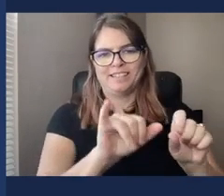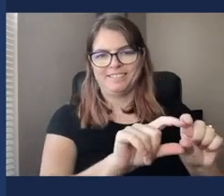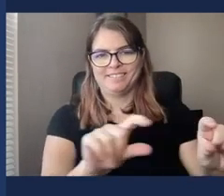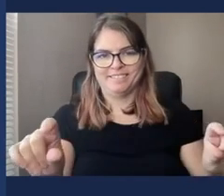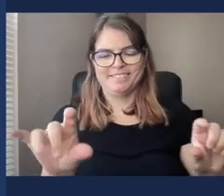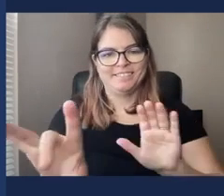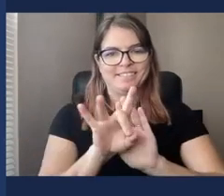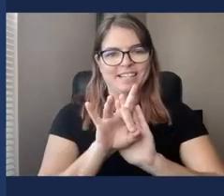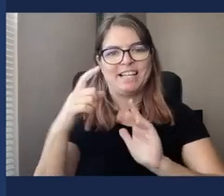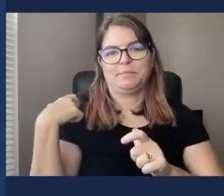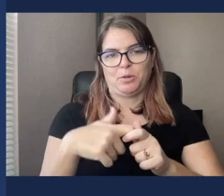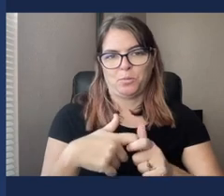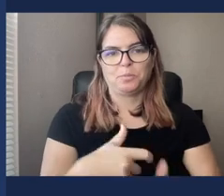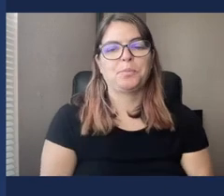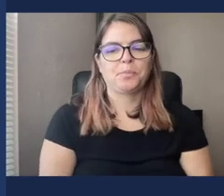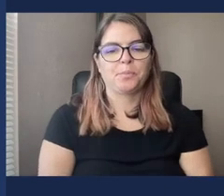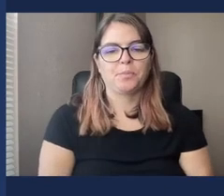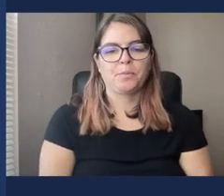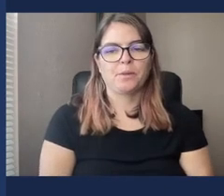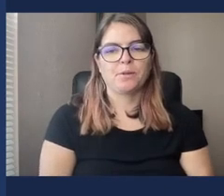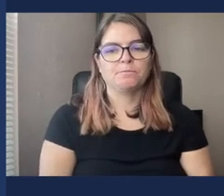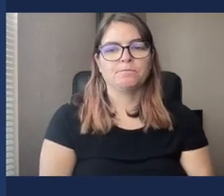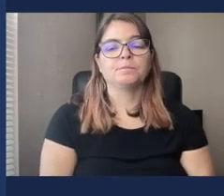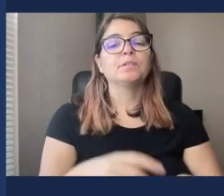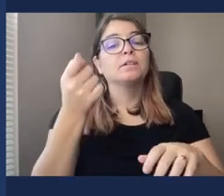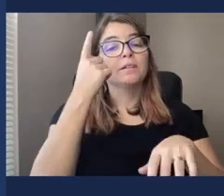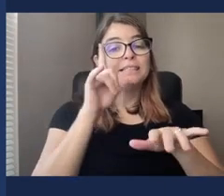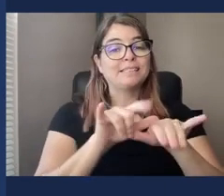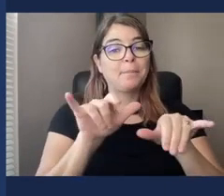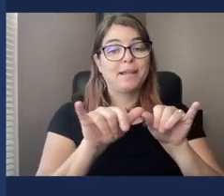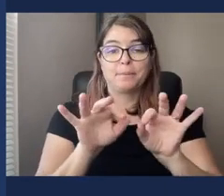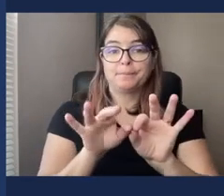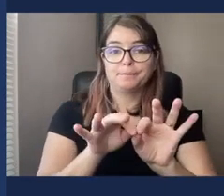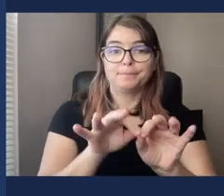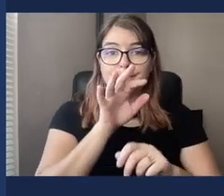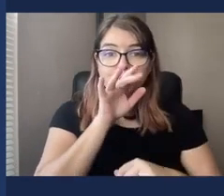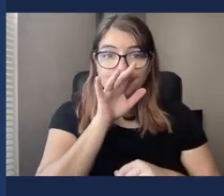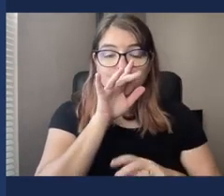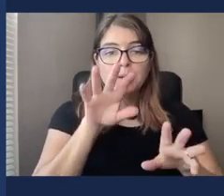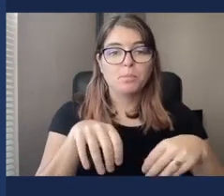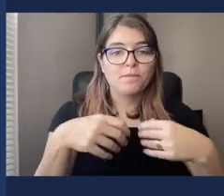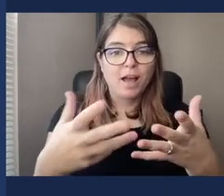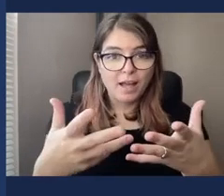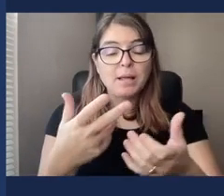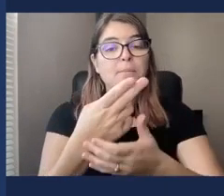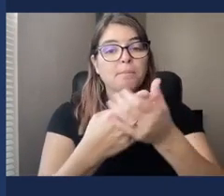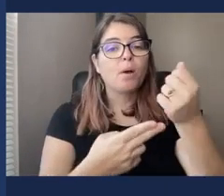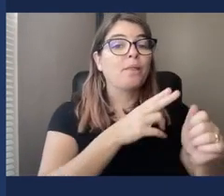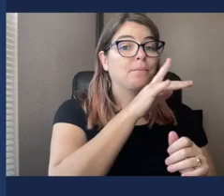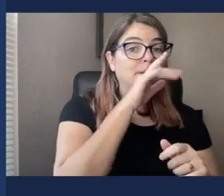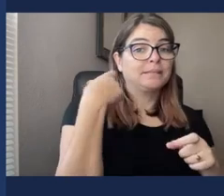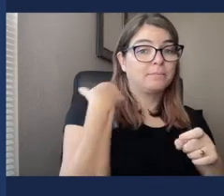and select Español. Simultaneous interpretation is being provided to and from